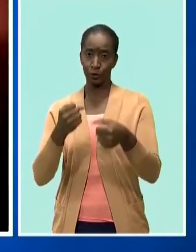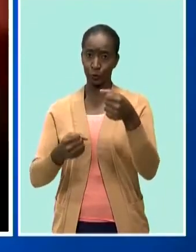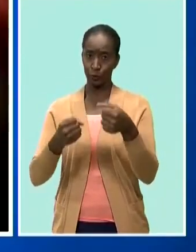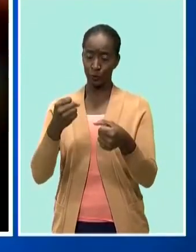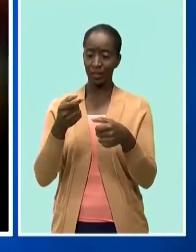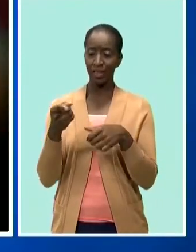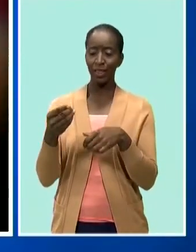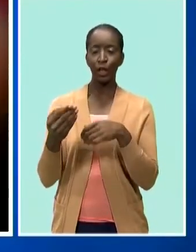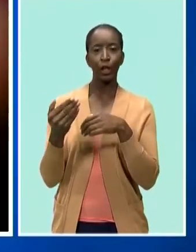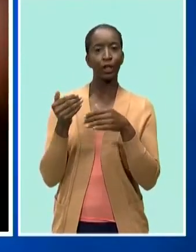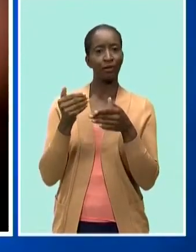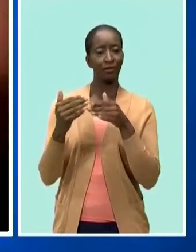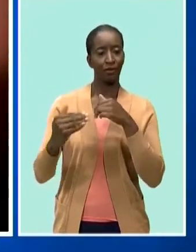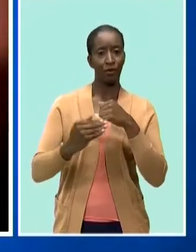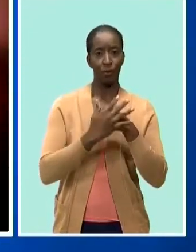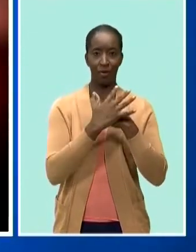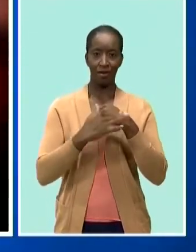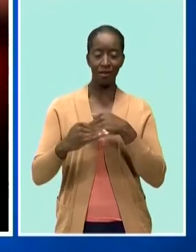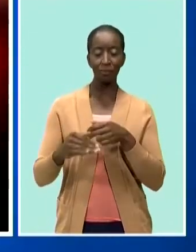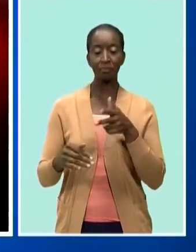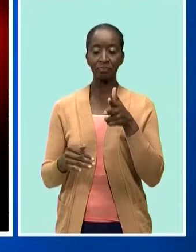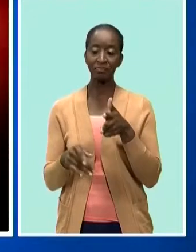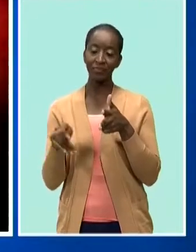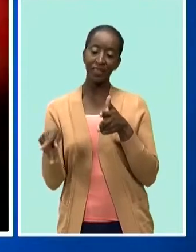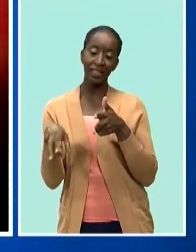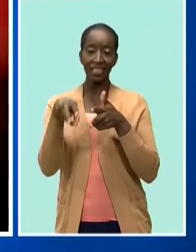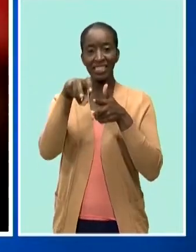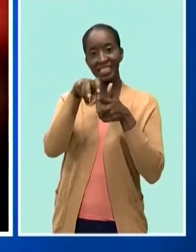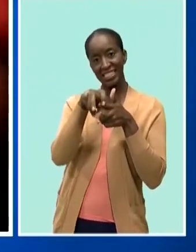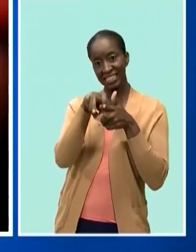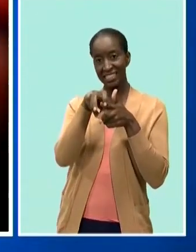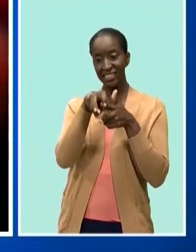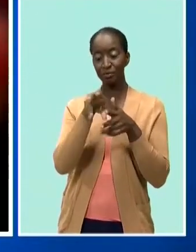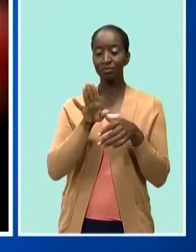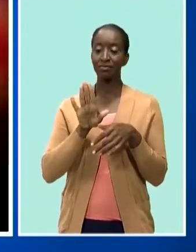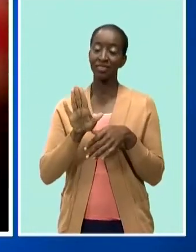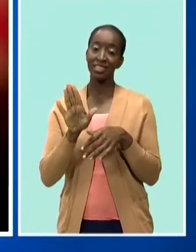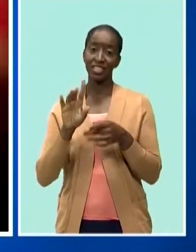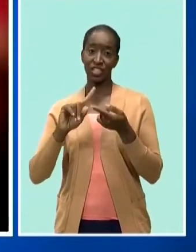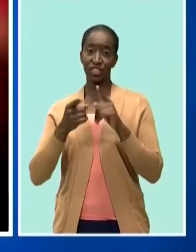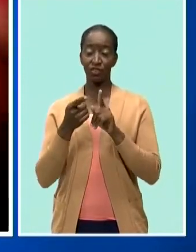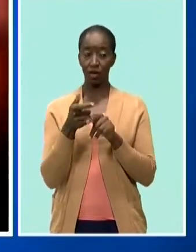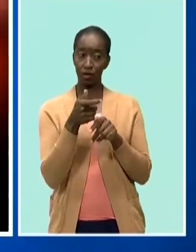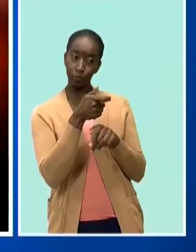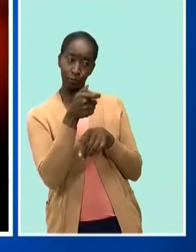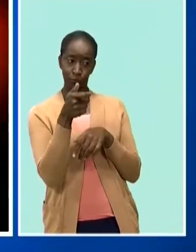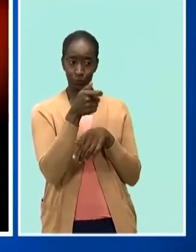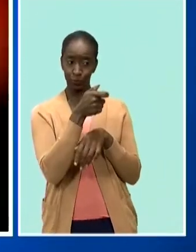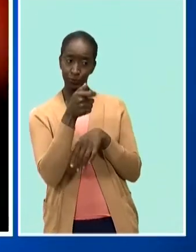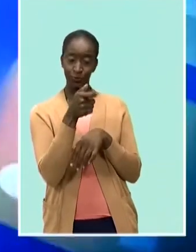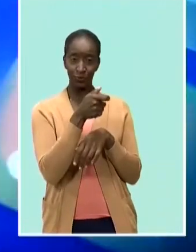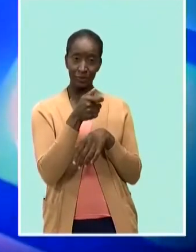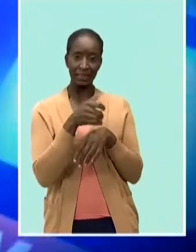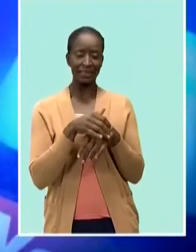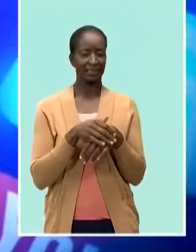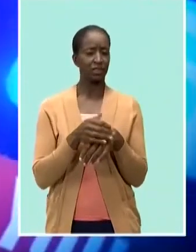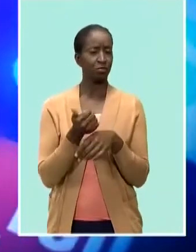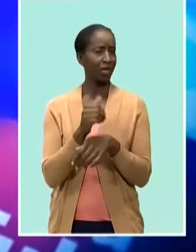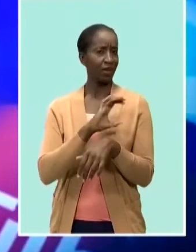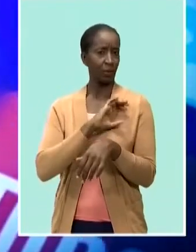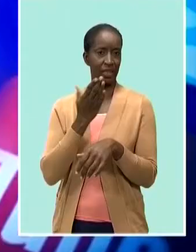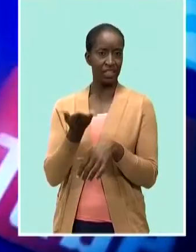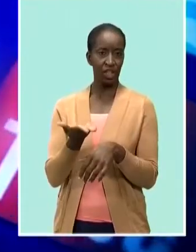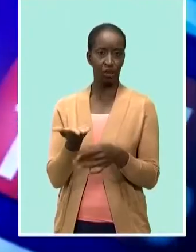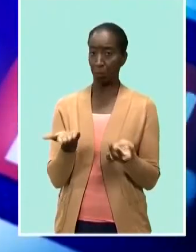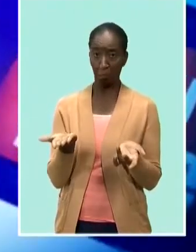facility. Well, his show of bravado was recorded by friends, and it doesn't appear that any officers were in the immediate area.